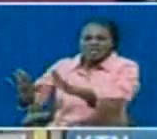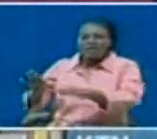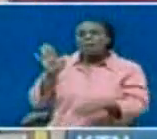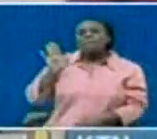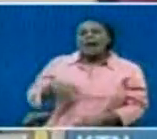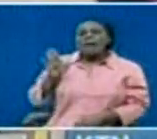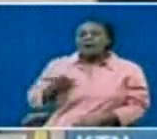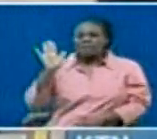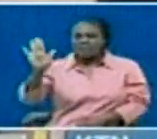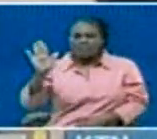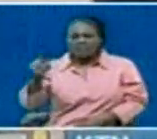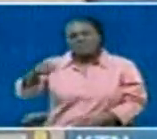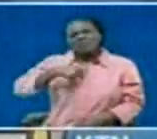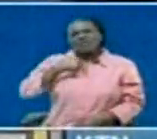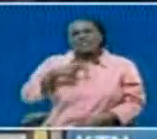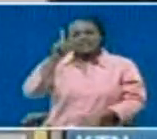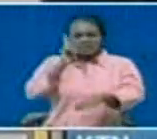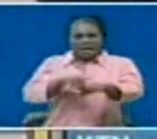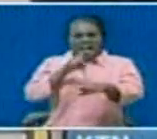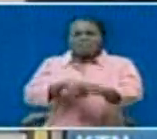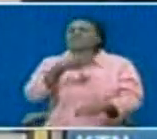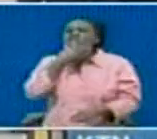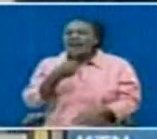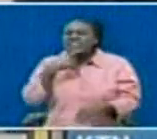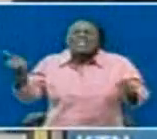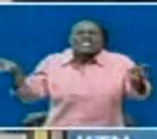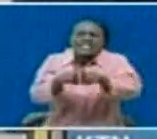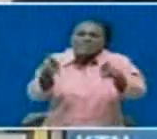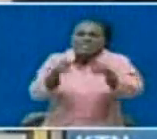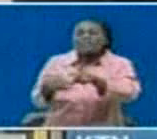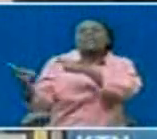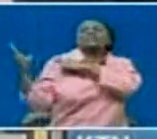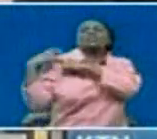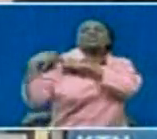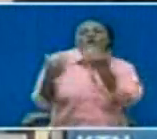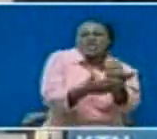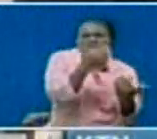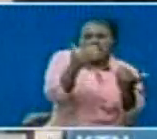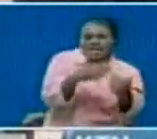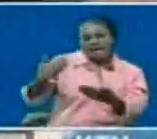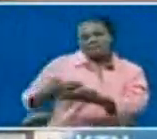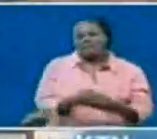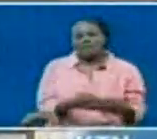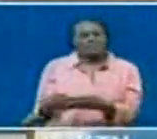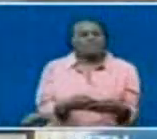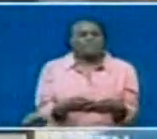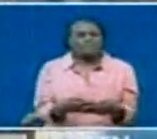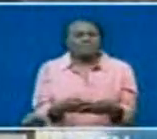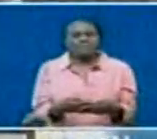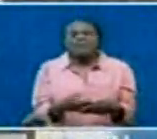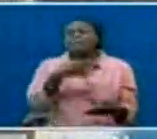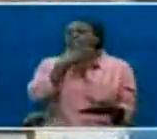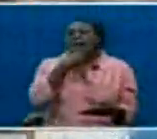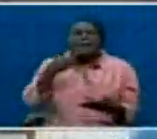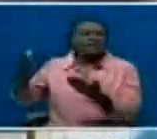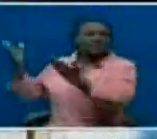the mother, who possibly felt that it is time the father took up his responsibilities of bringing up the child. And the man